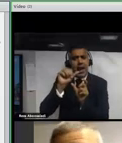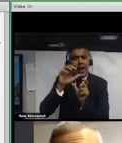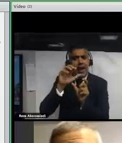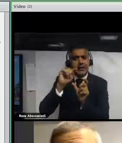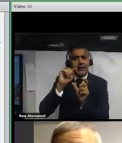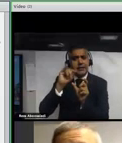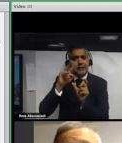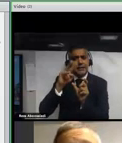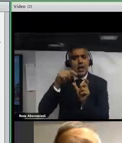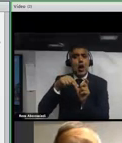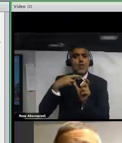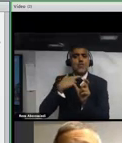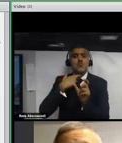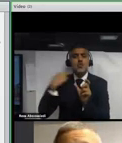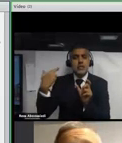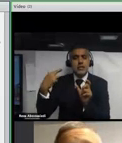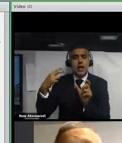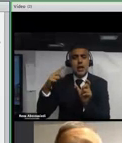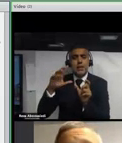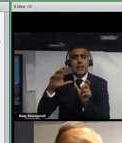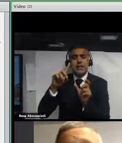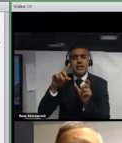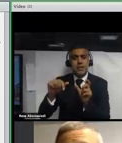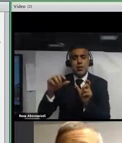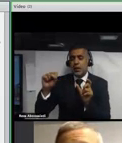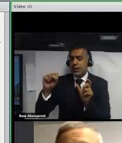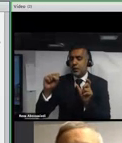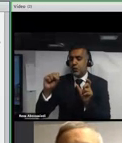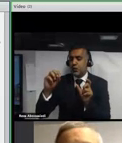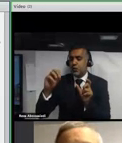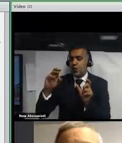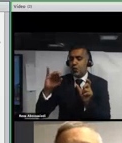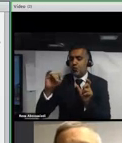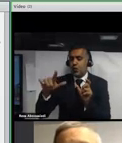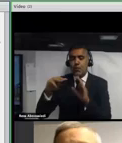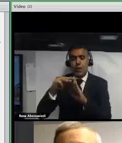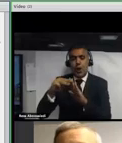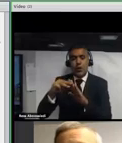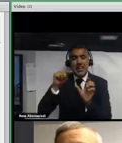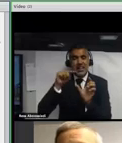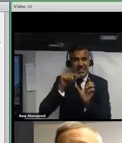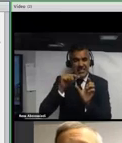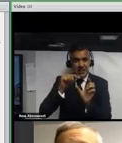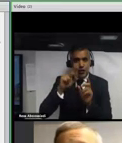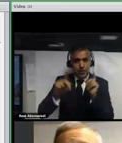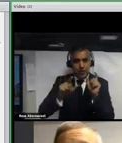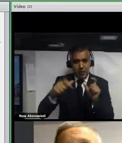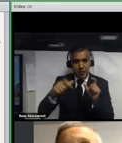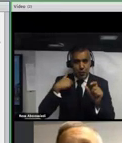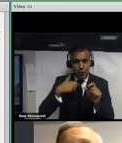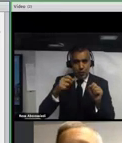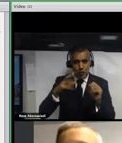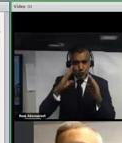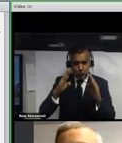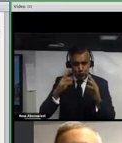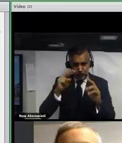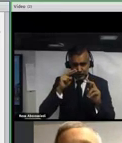are at risk of being disabled in a social model sense. So these are the people we want to chart to be able to see,